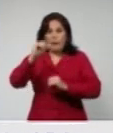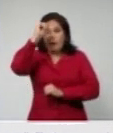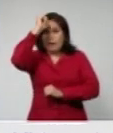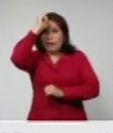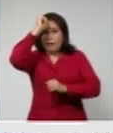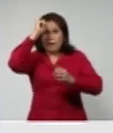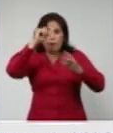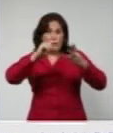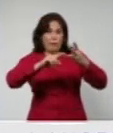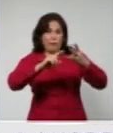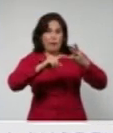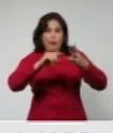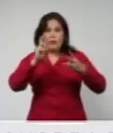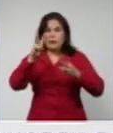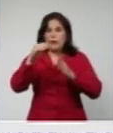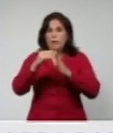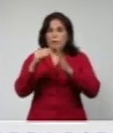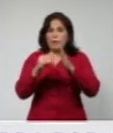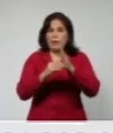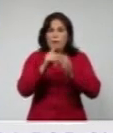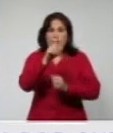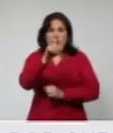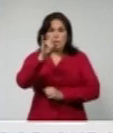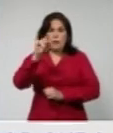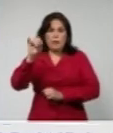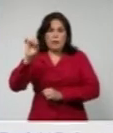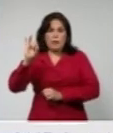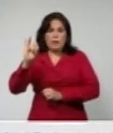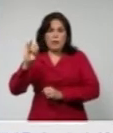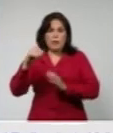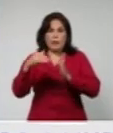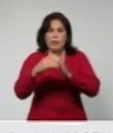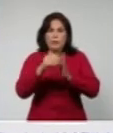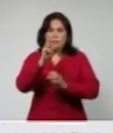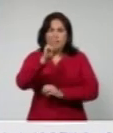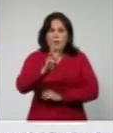3,622,861 and India with